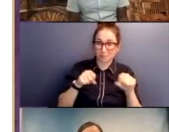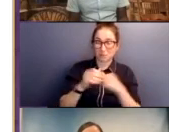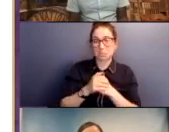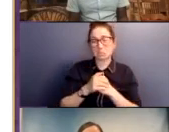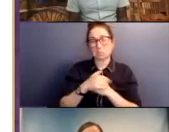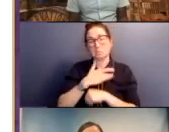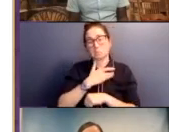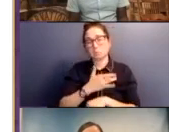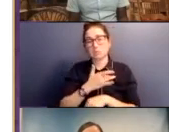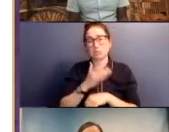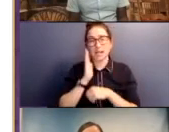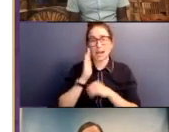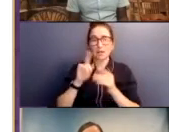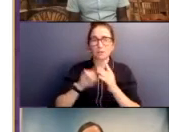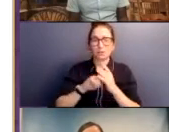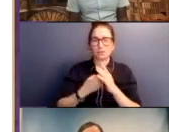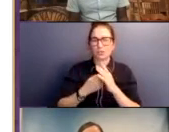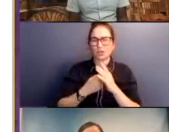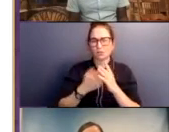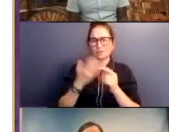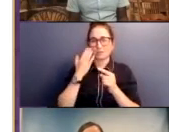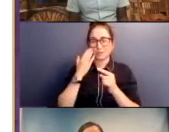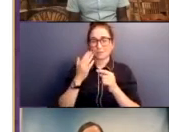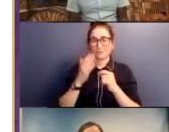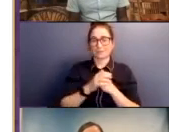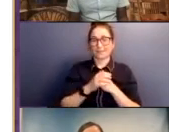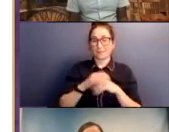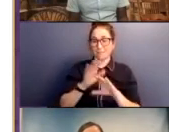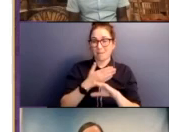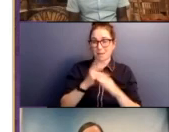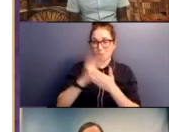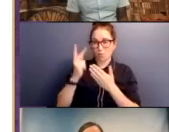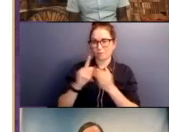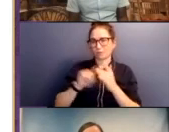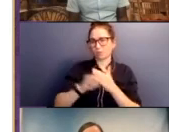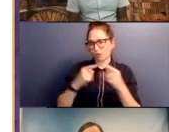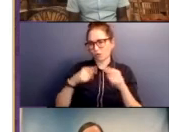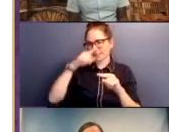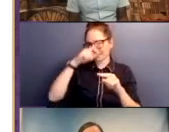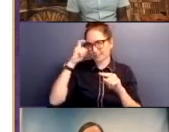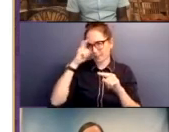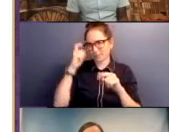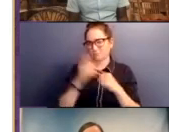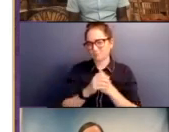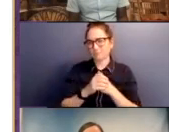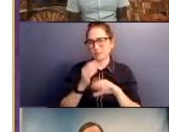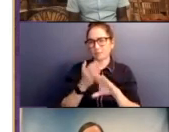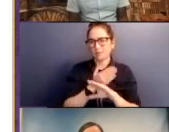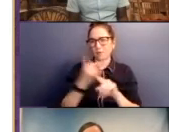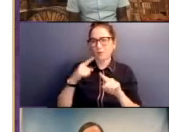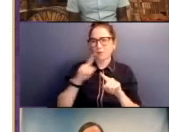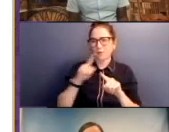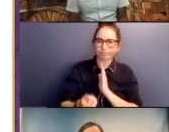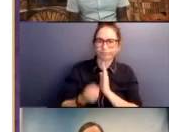start my band program during the summer before they get deep into to